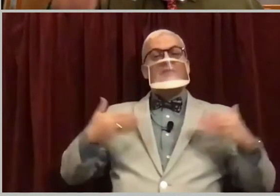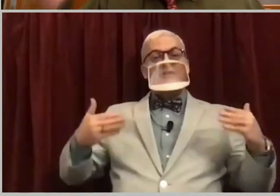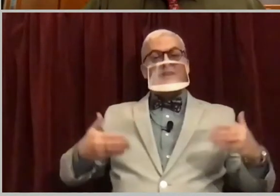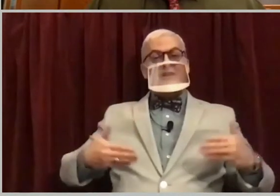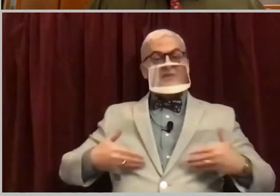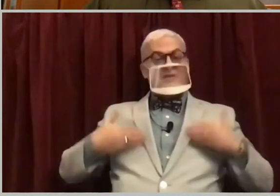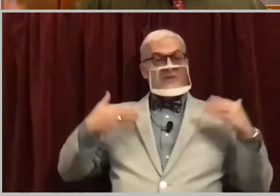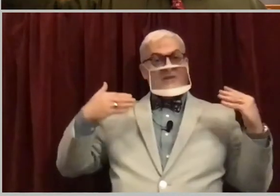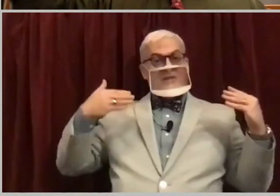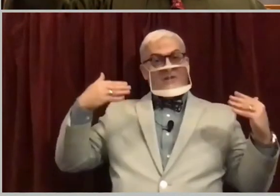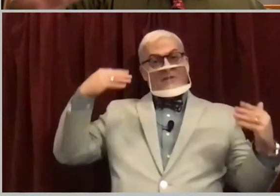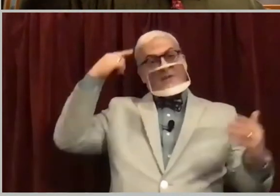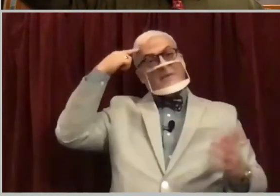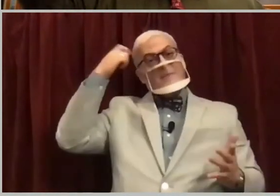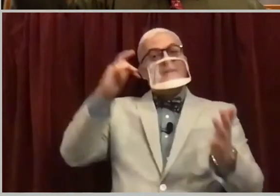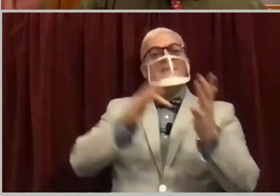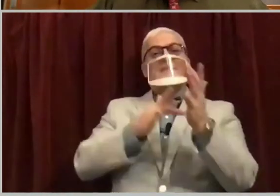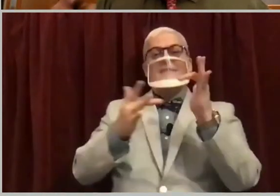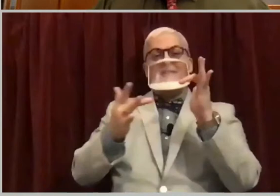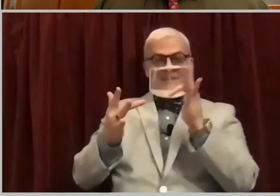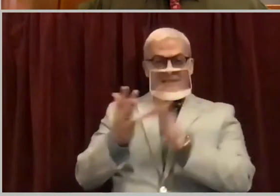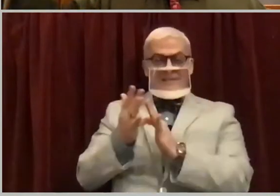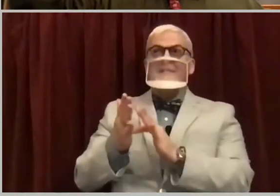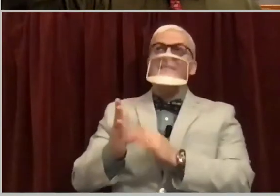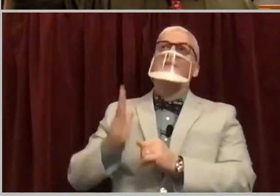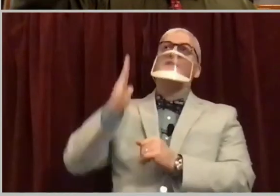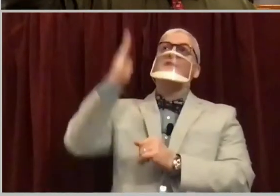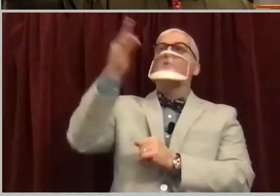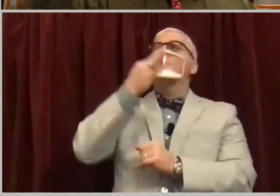Rejoice, rejoice,